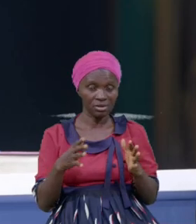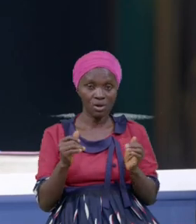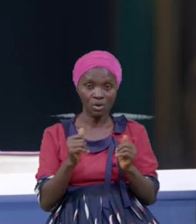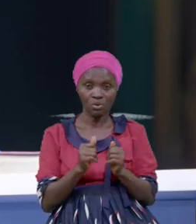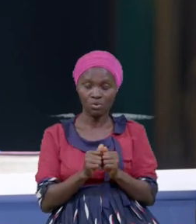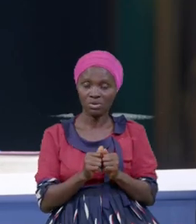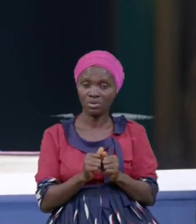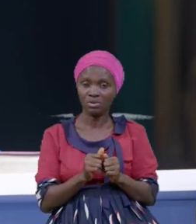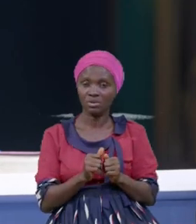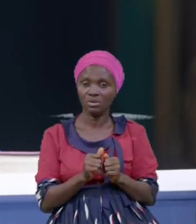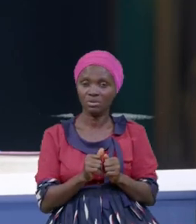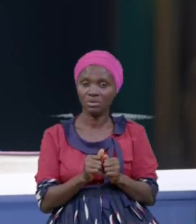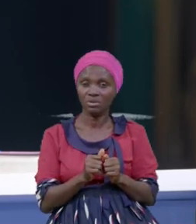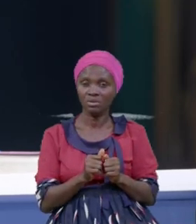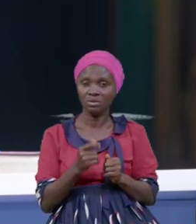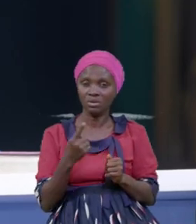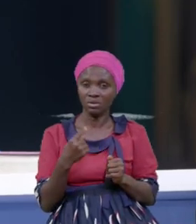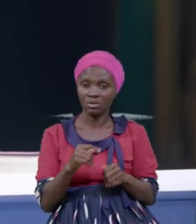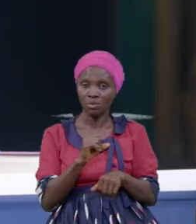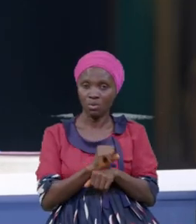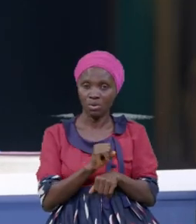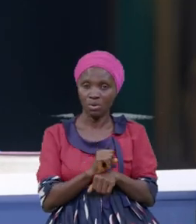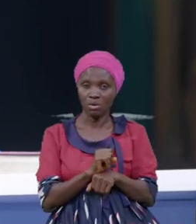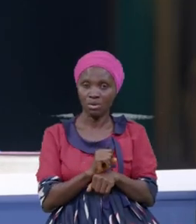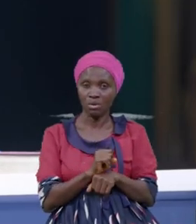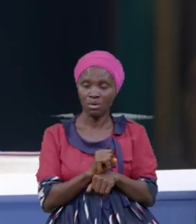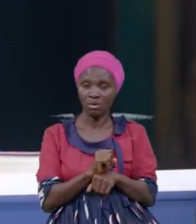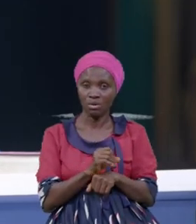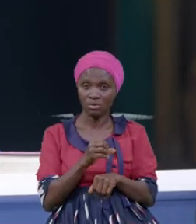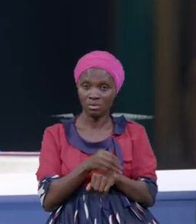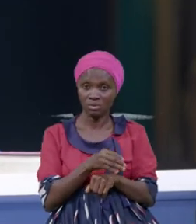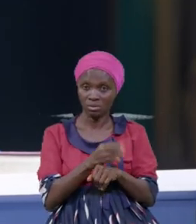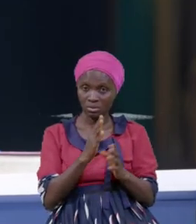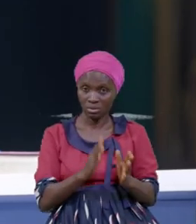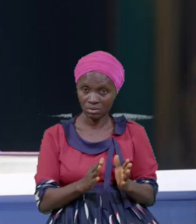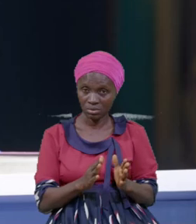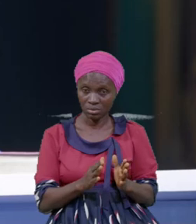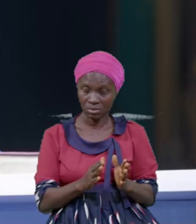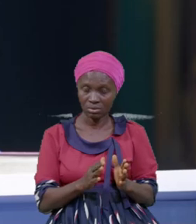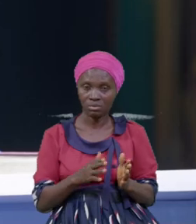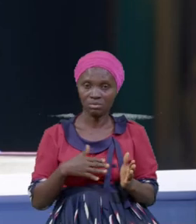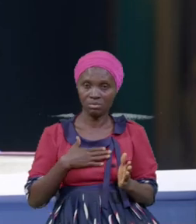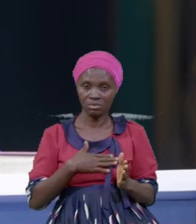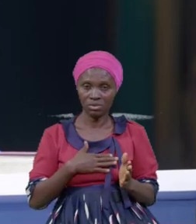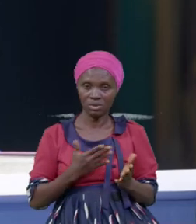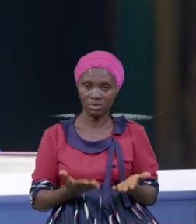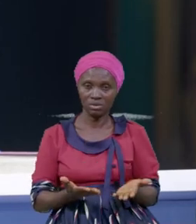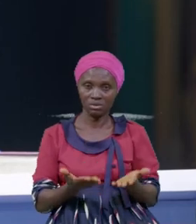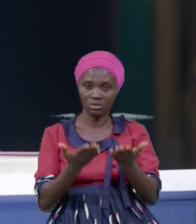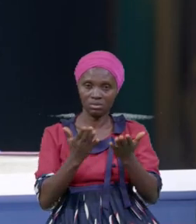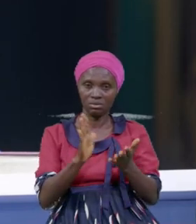with the assignment, can you please raise your banner or